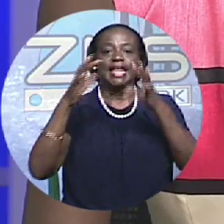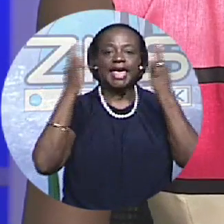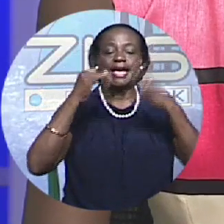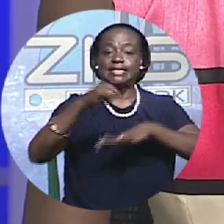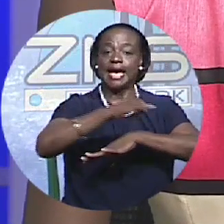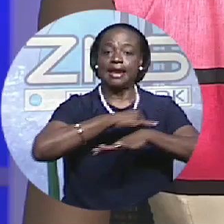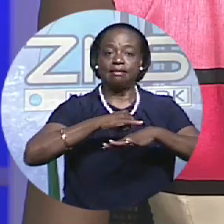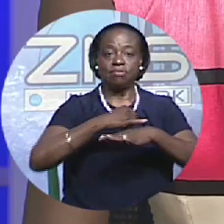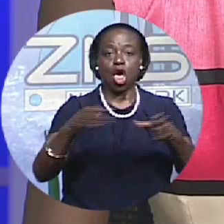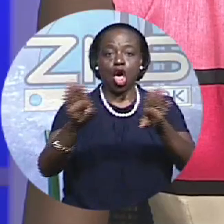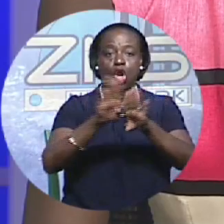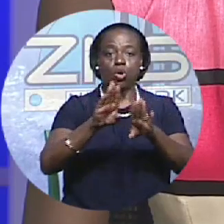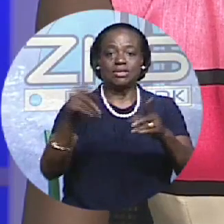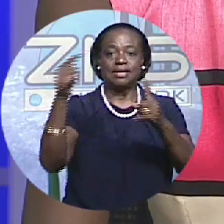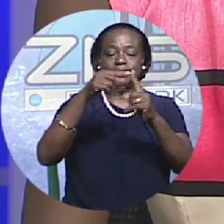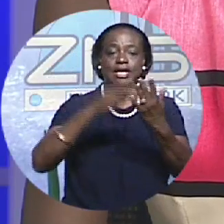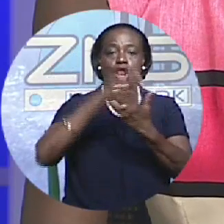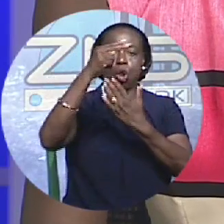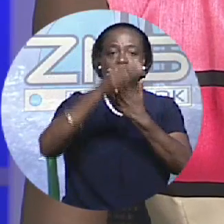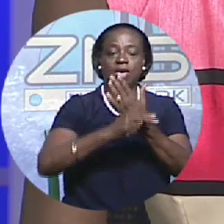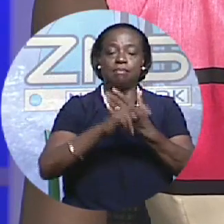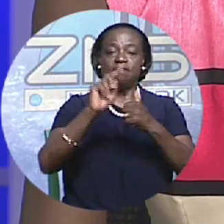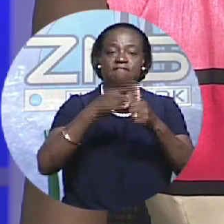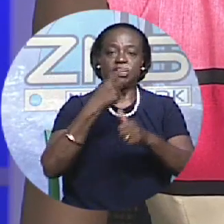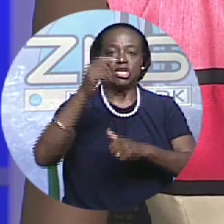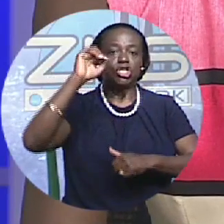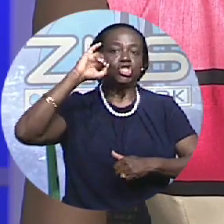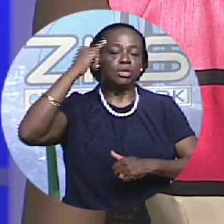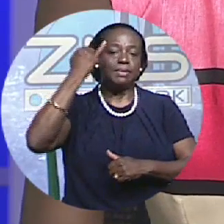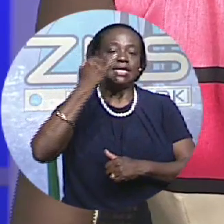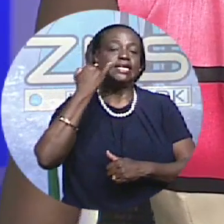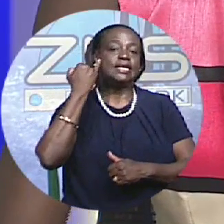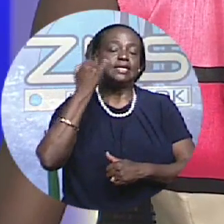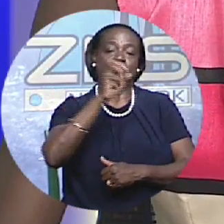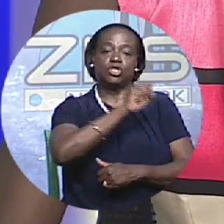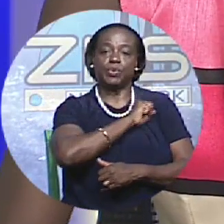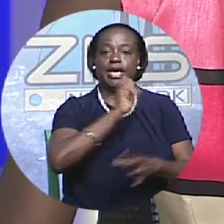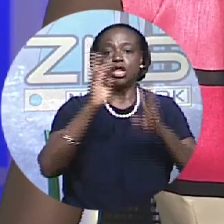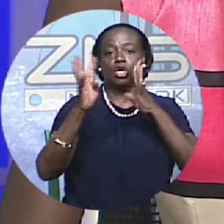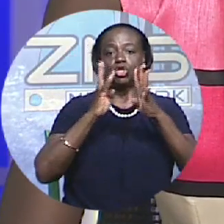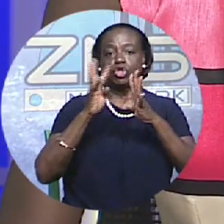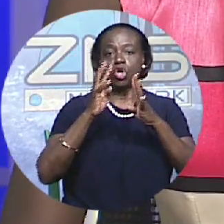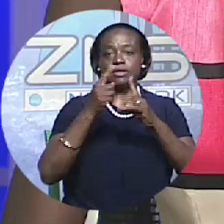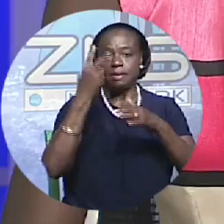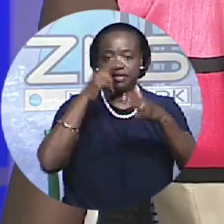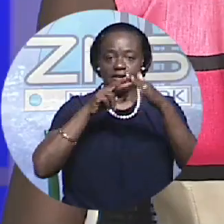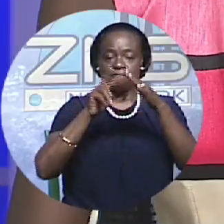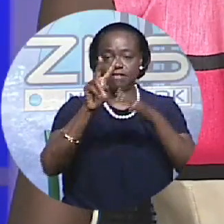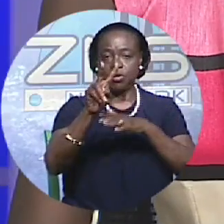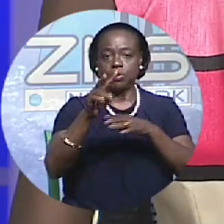1st. Our Jimmy Swain spoke to two property owners about their views on Tropical Storm Erica.